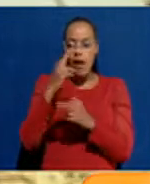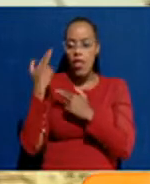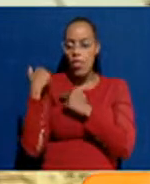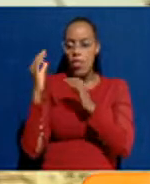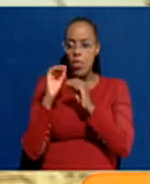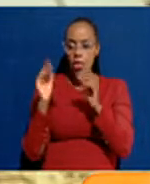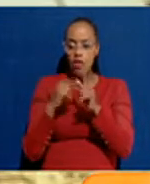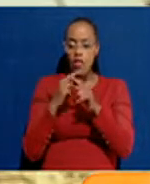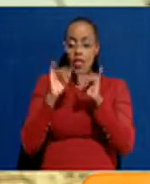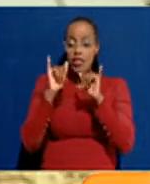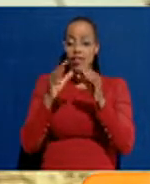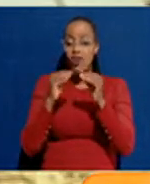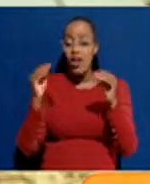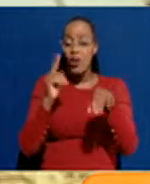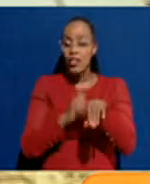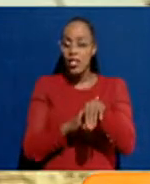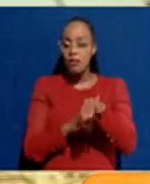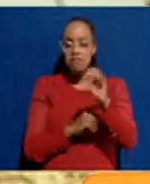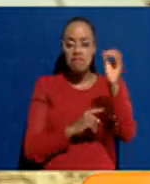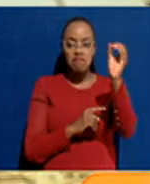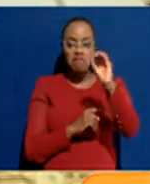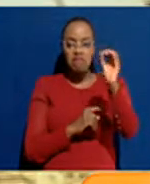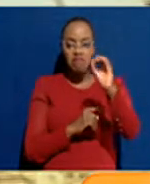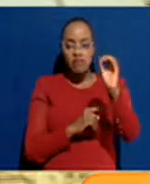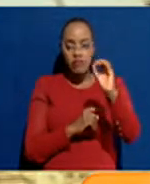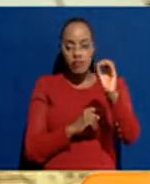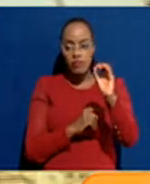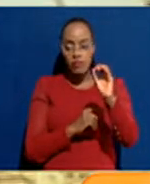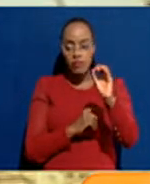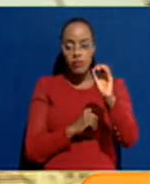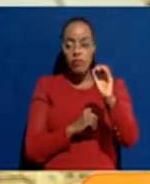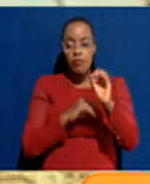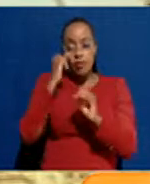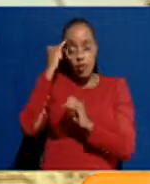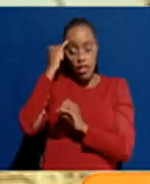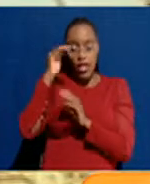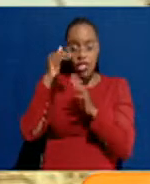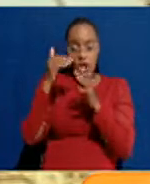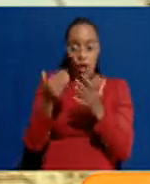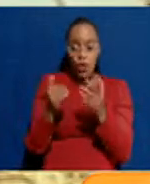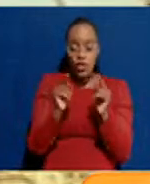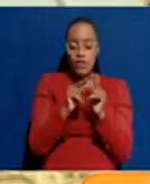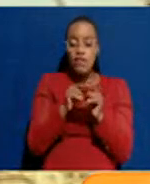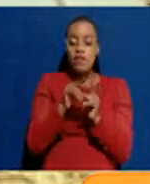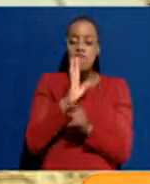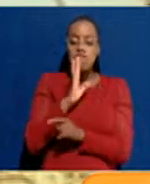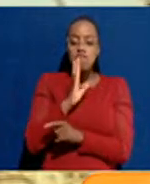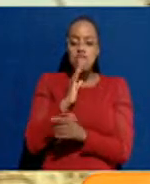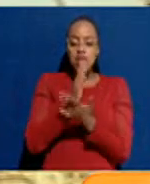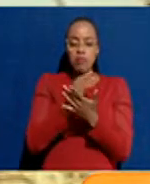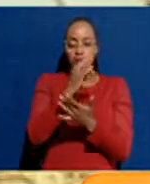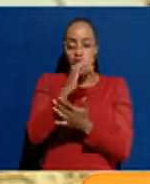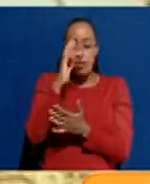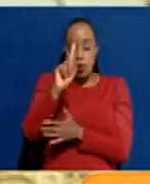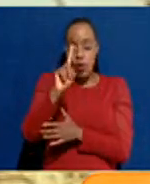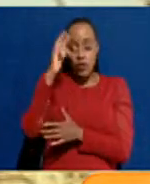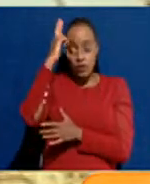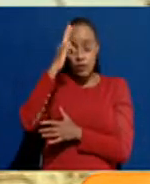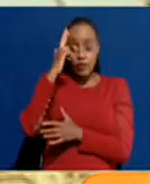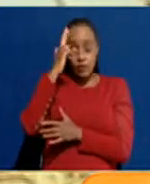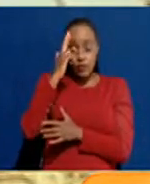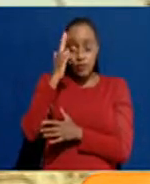not going to last there for so long. In fact, the thoughts, or even as I talk to them, Sam, one of the things that I do tell them is